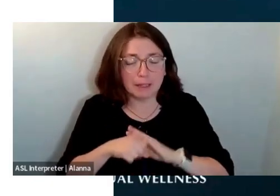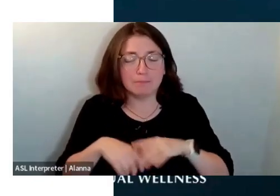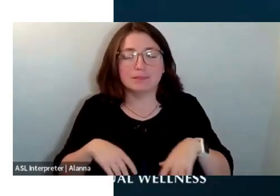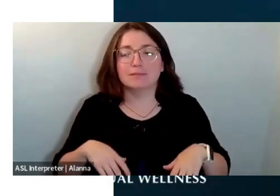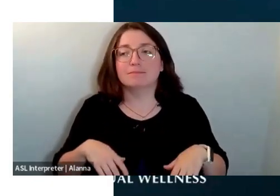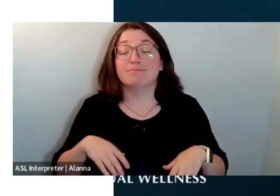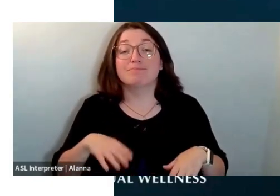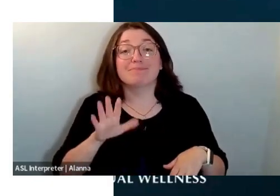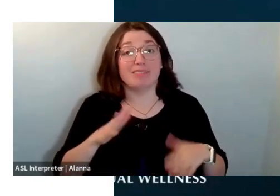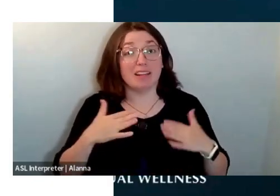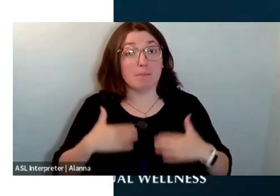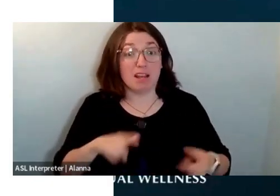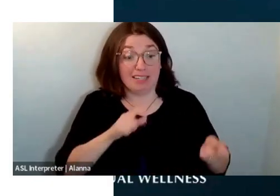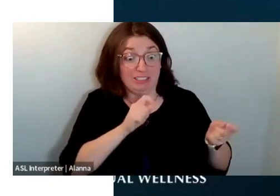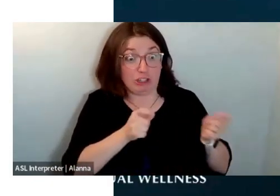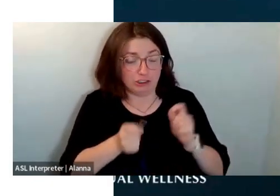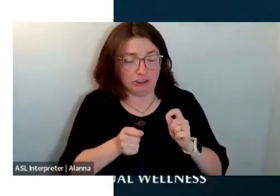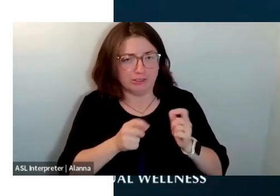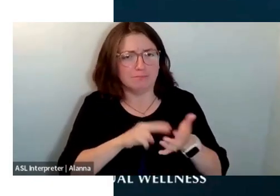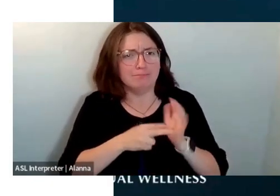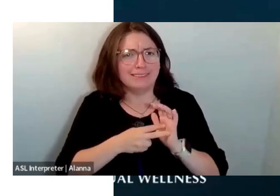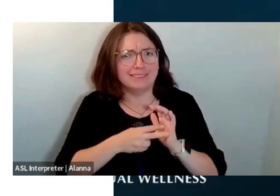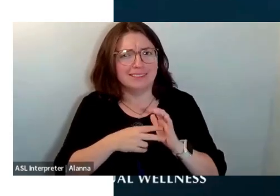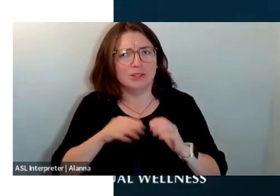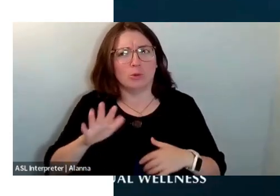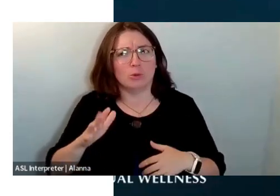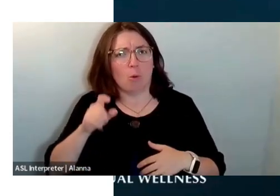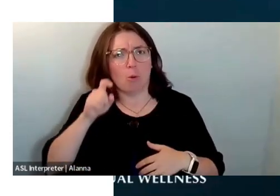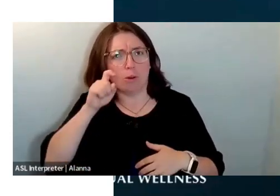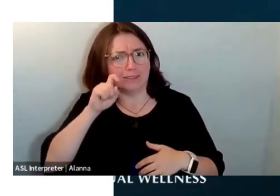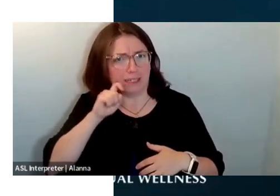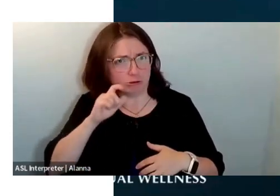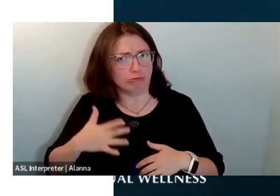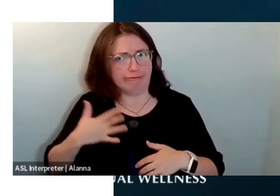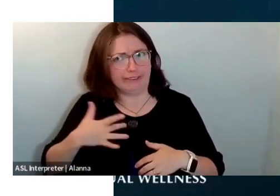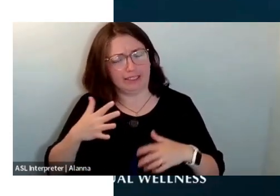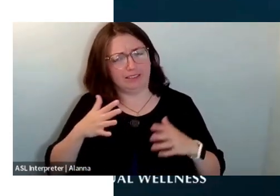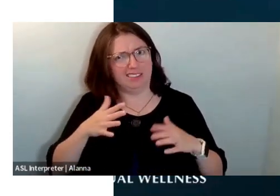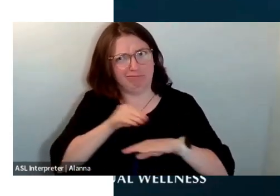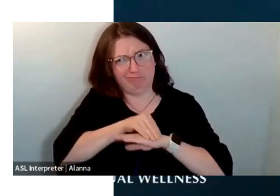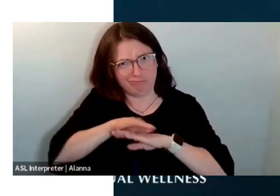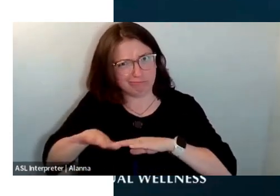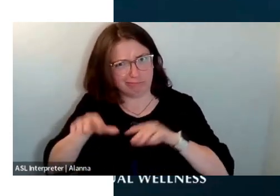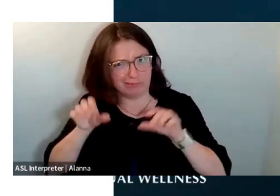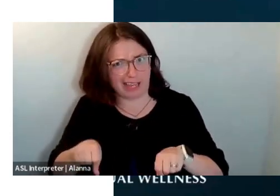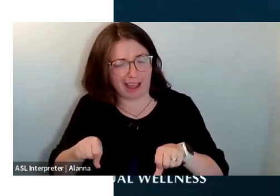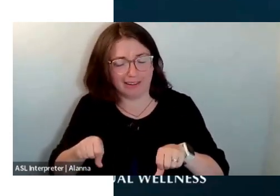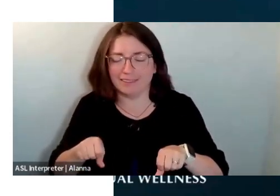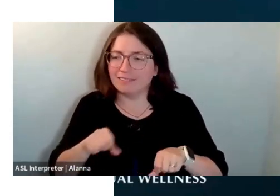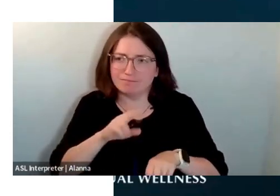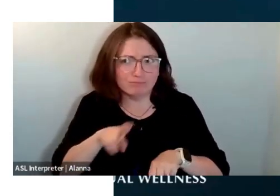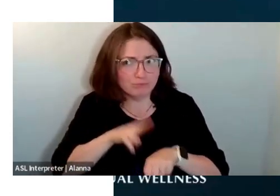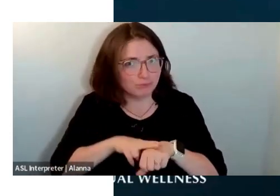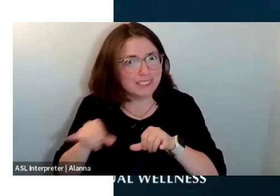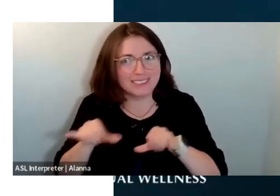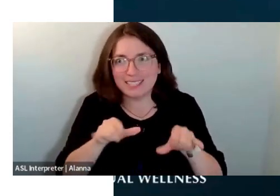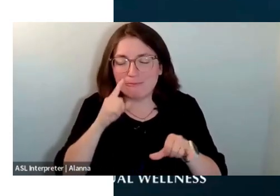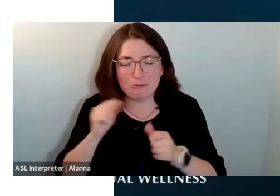affect sexuality, as it does for most people who have been through a cancer treatment